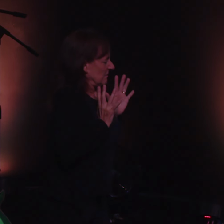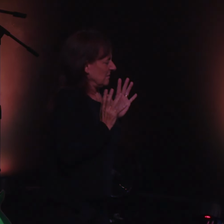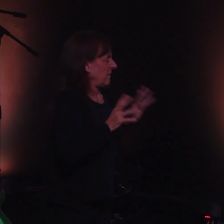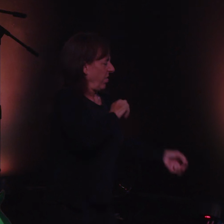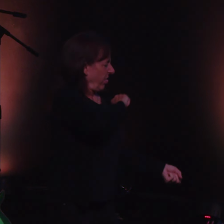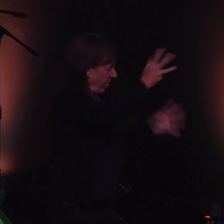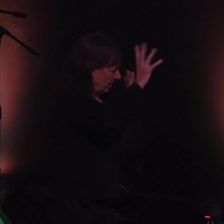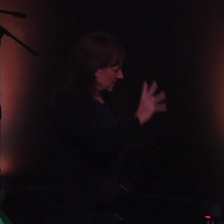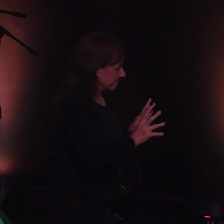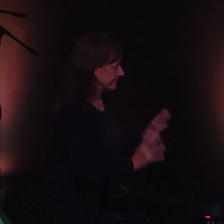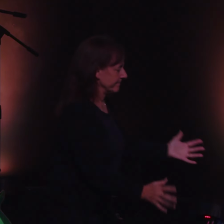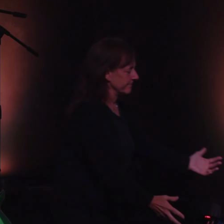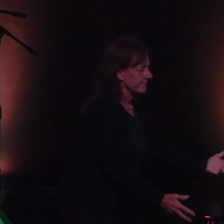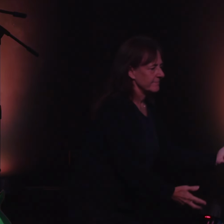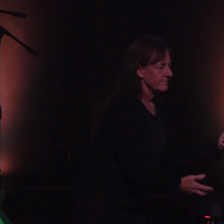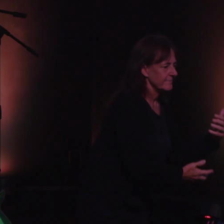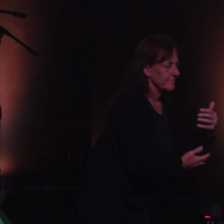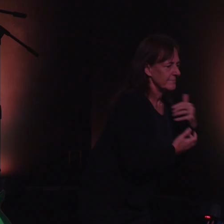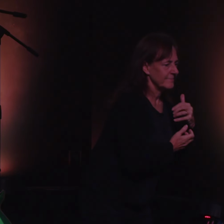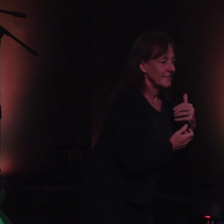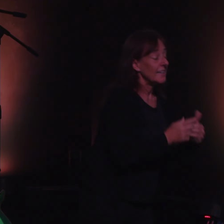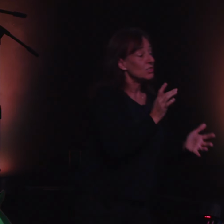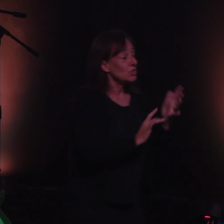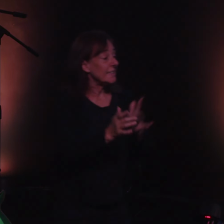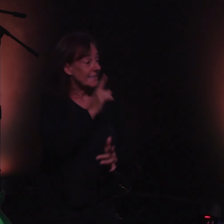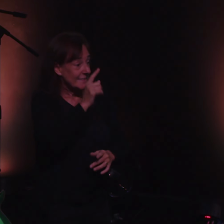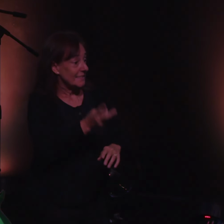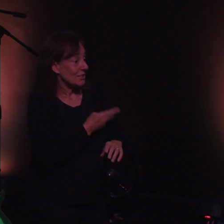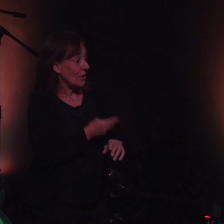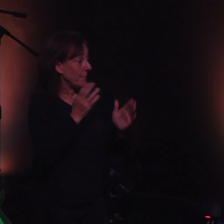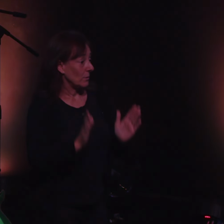a shepherd. And I'm not that shepherd. Jesus is.